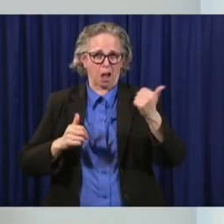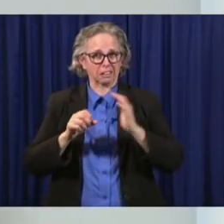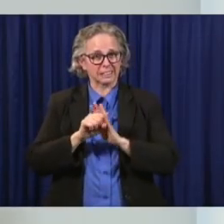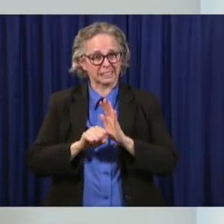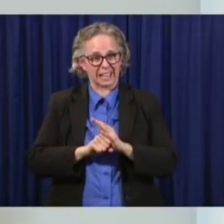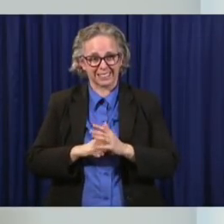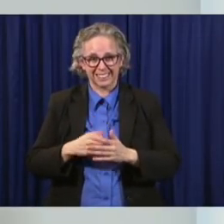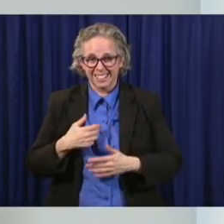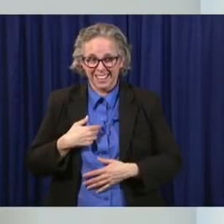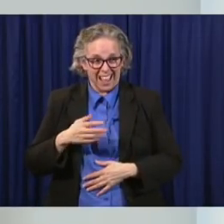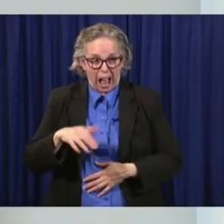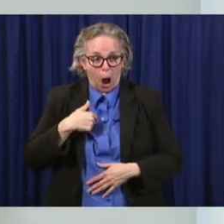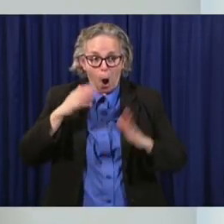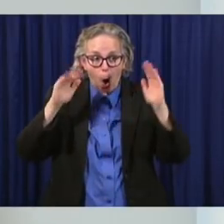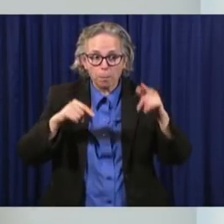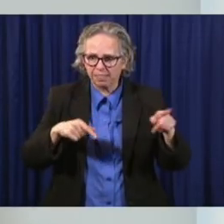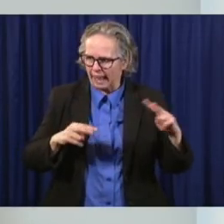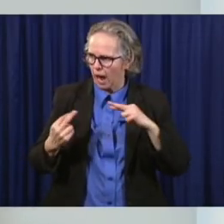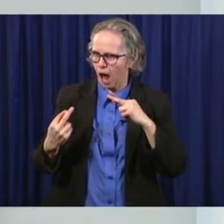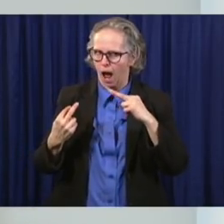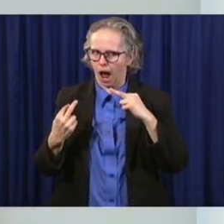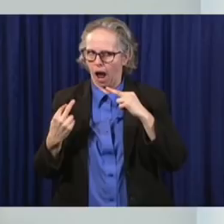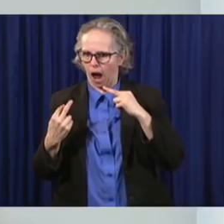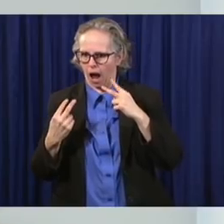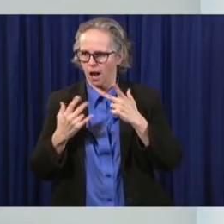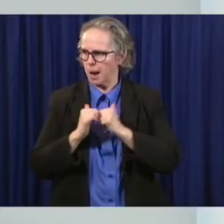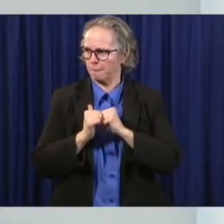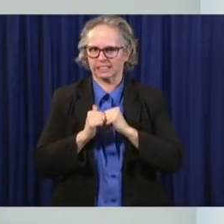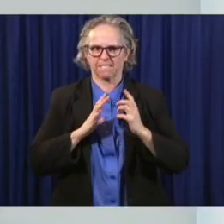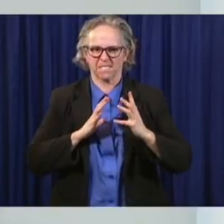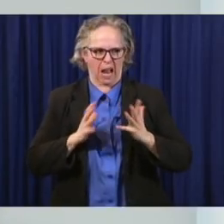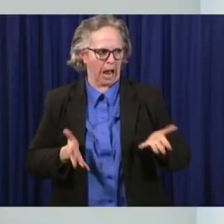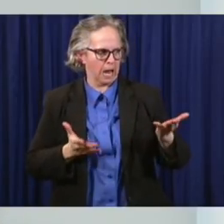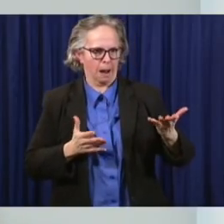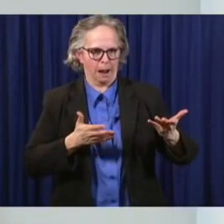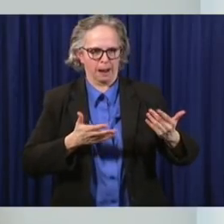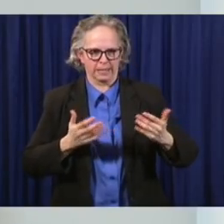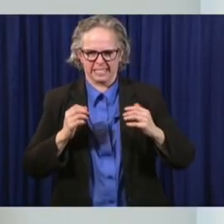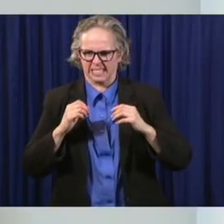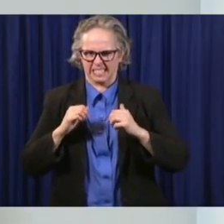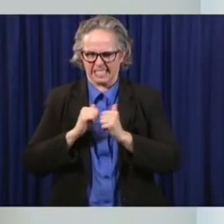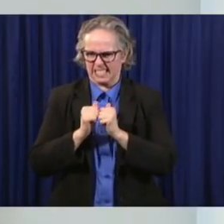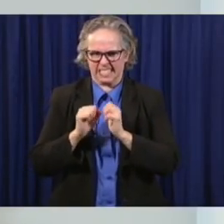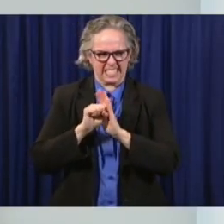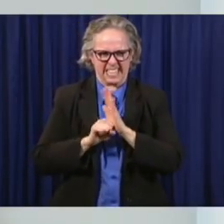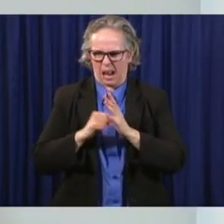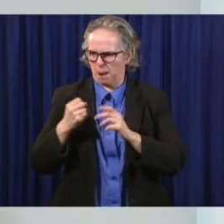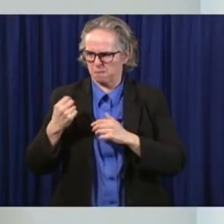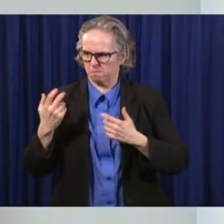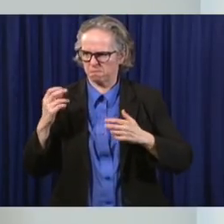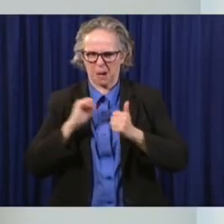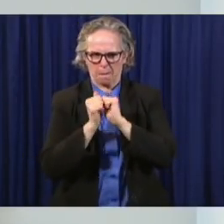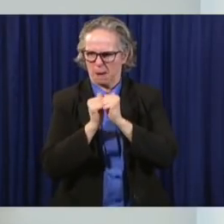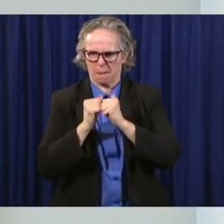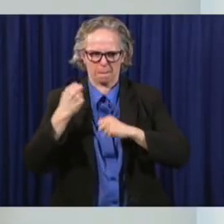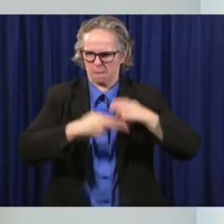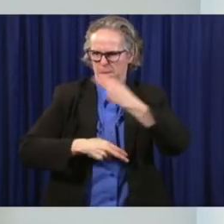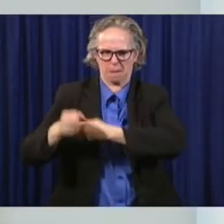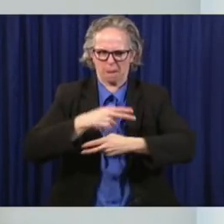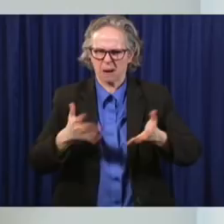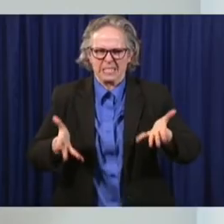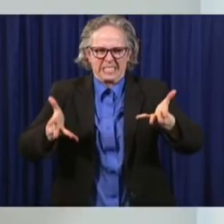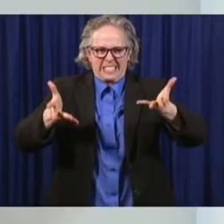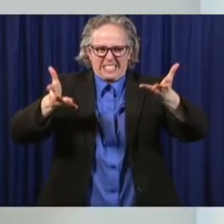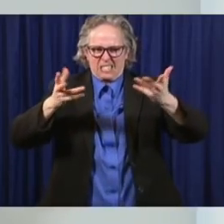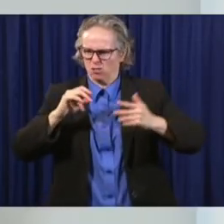you'll view it as a competition that as we open up as a state, we want to continue to beat these other states. We want to show that